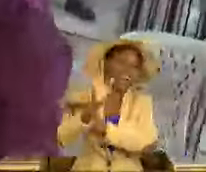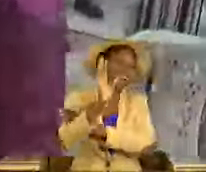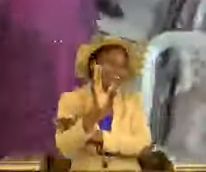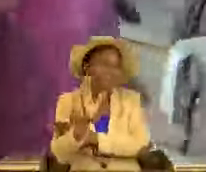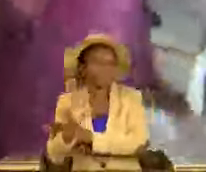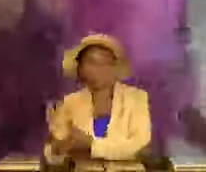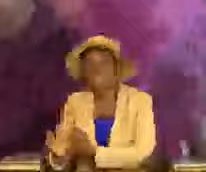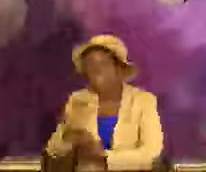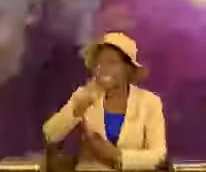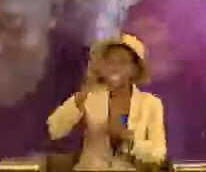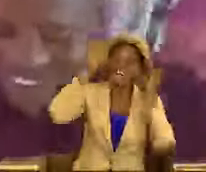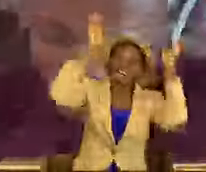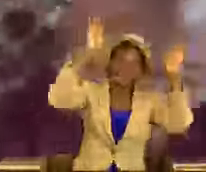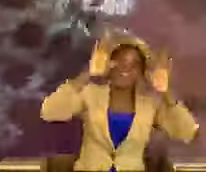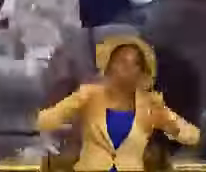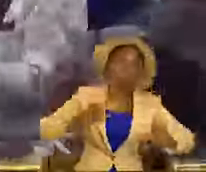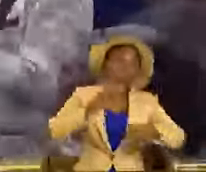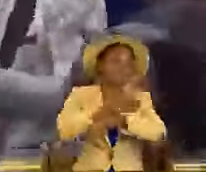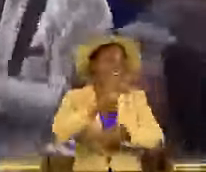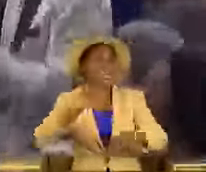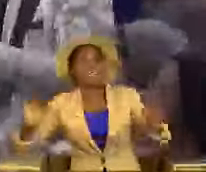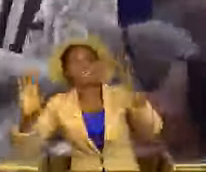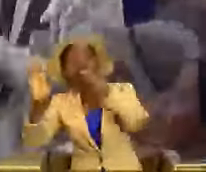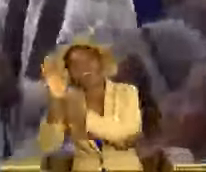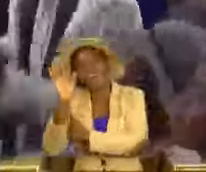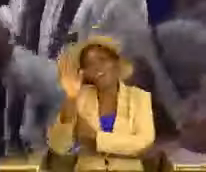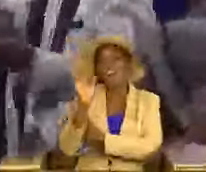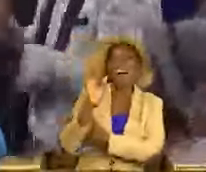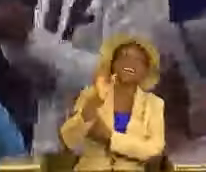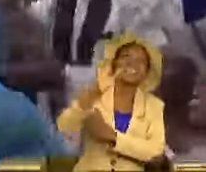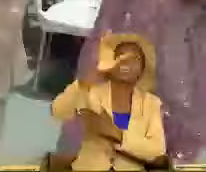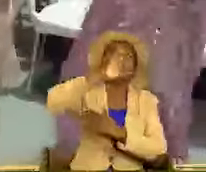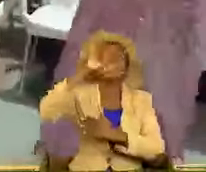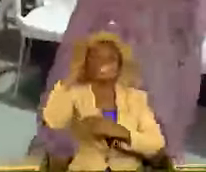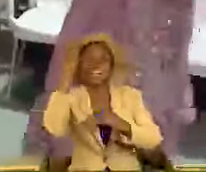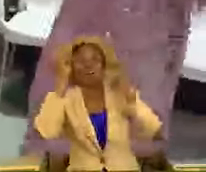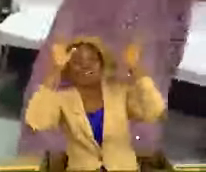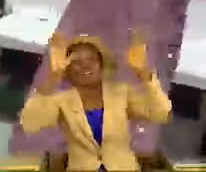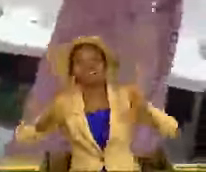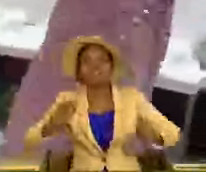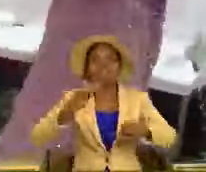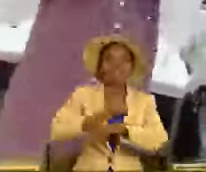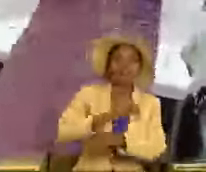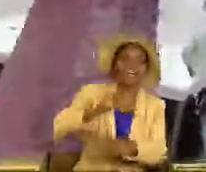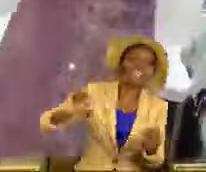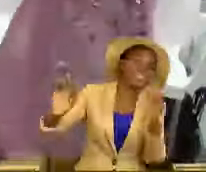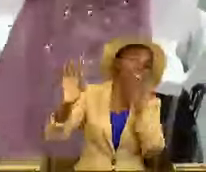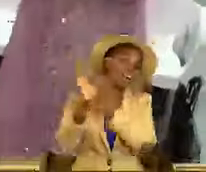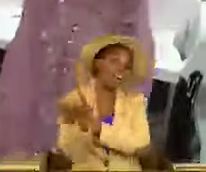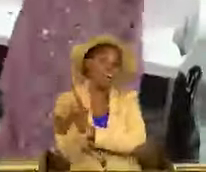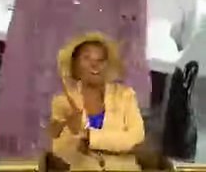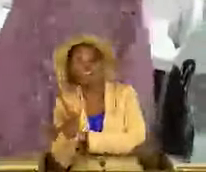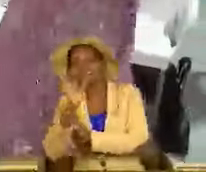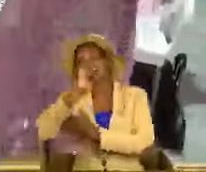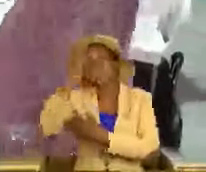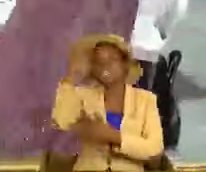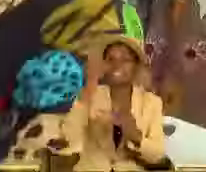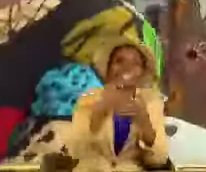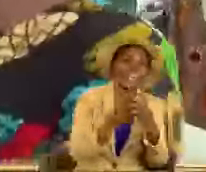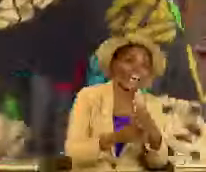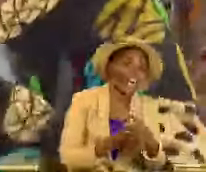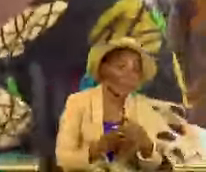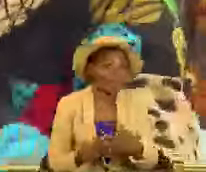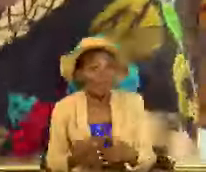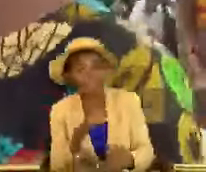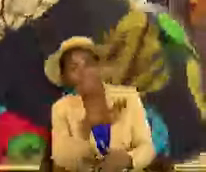God hallelujah it's a miracle working God he a miracle working God